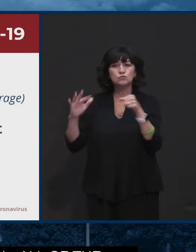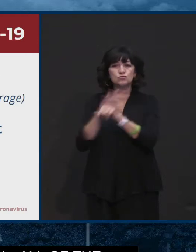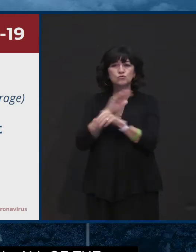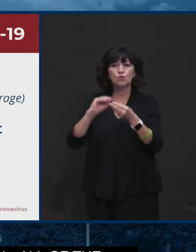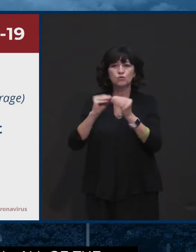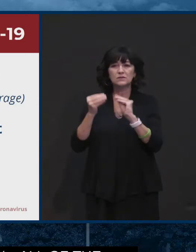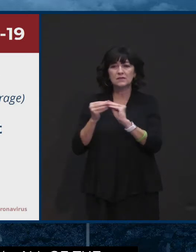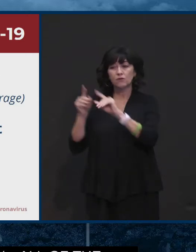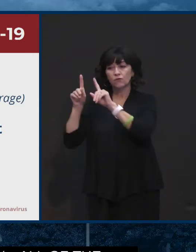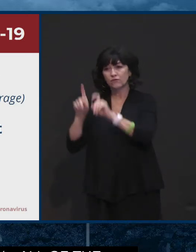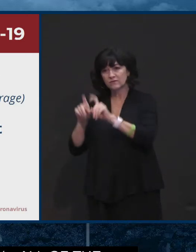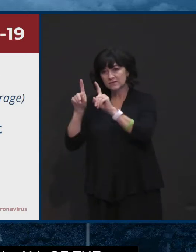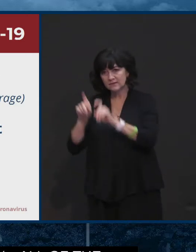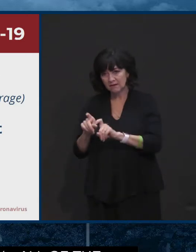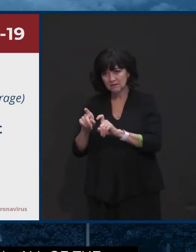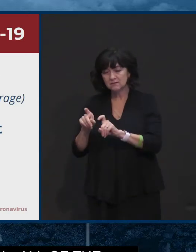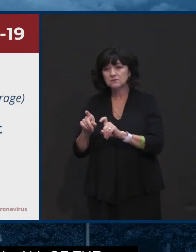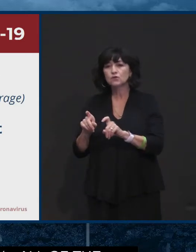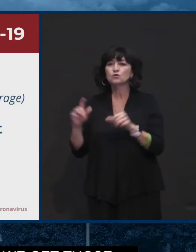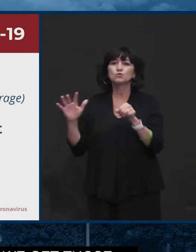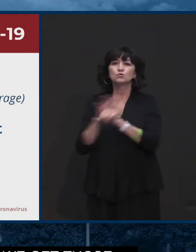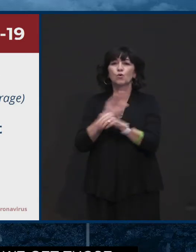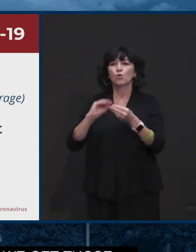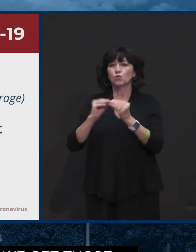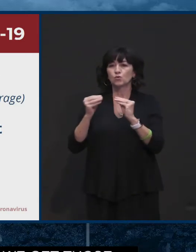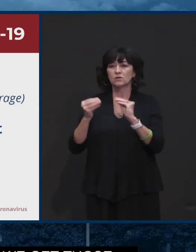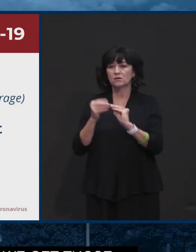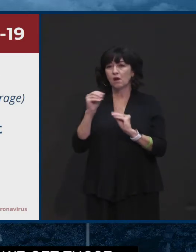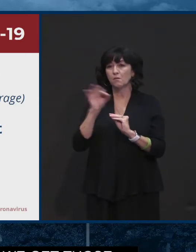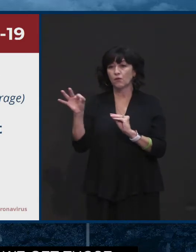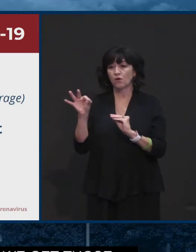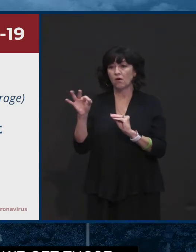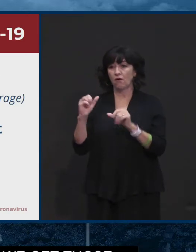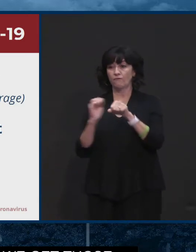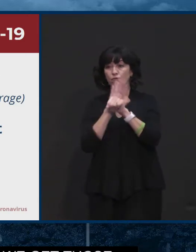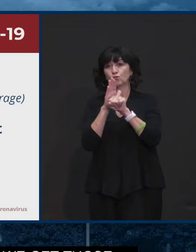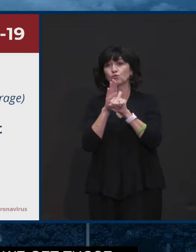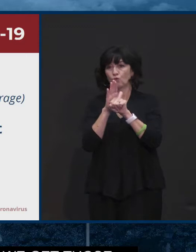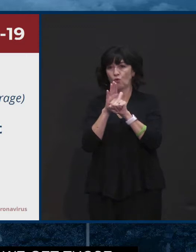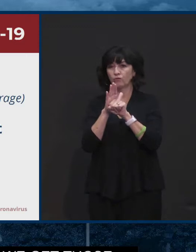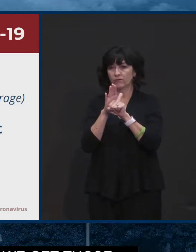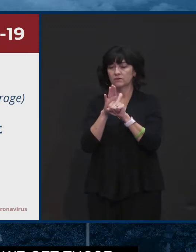total number of positive cases in that